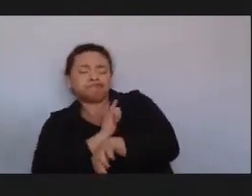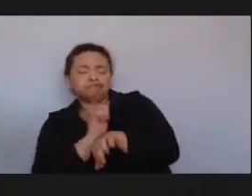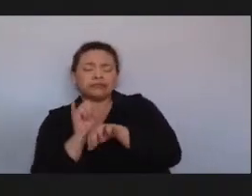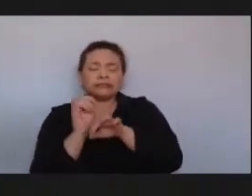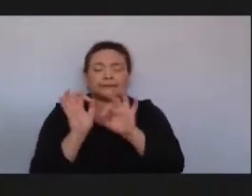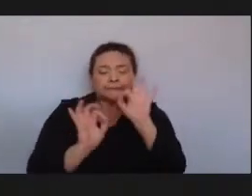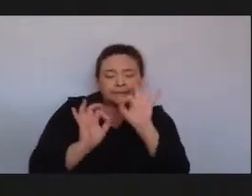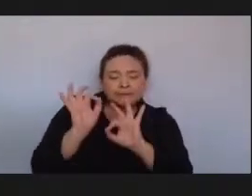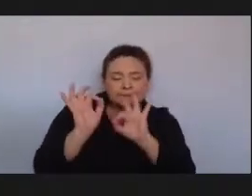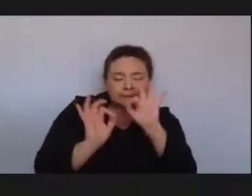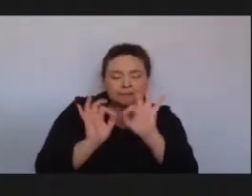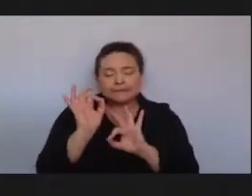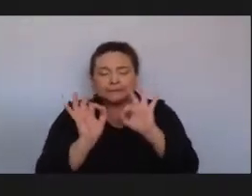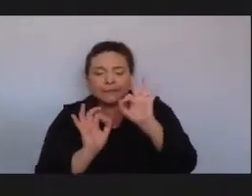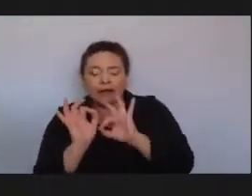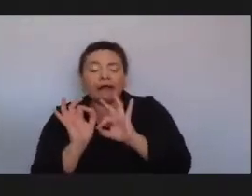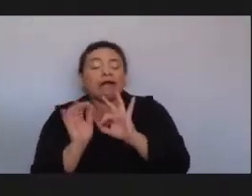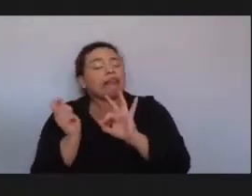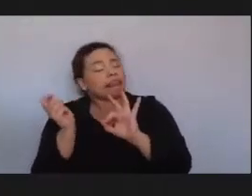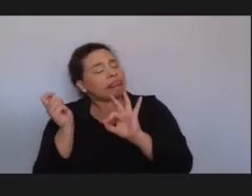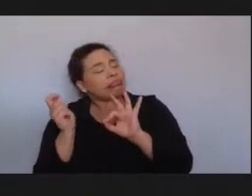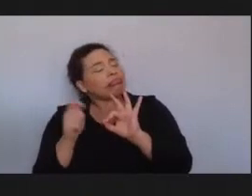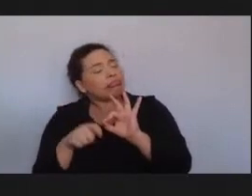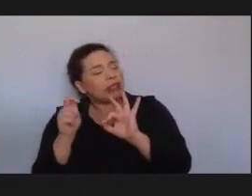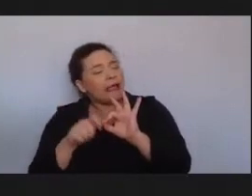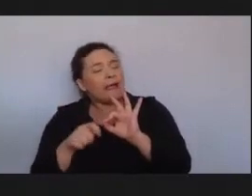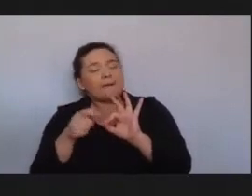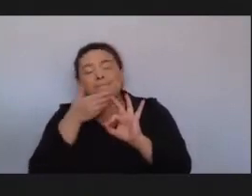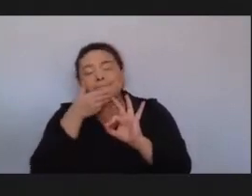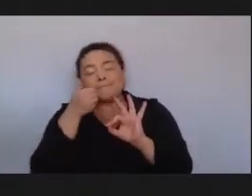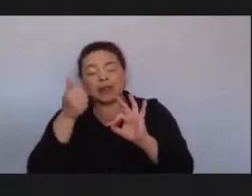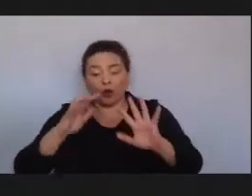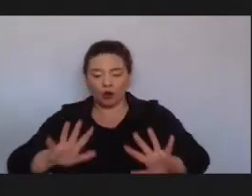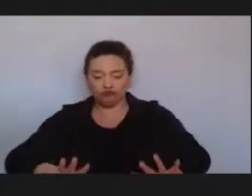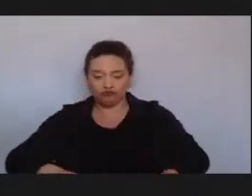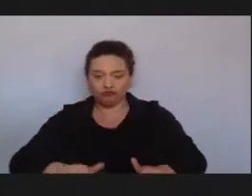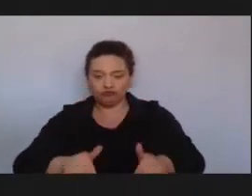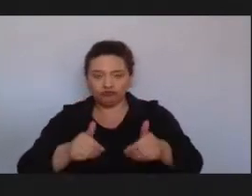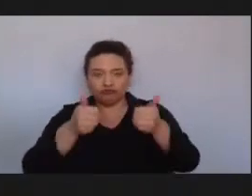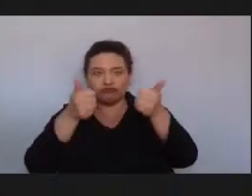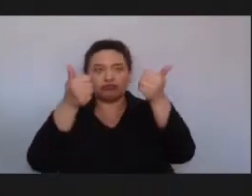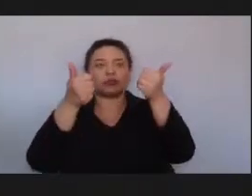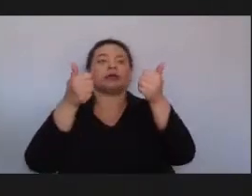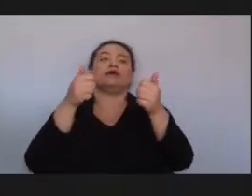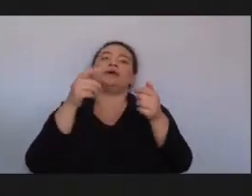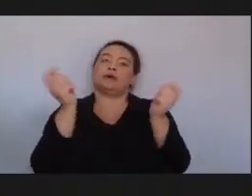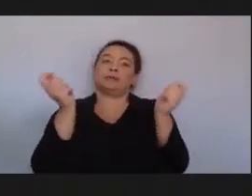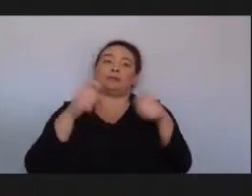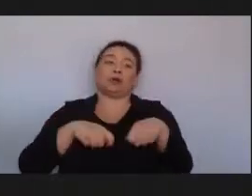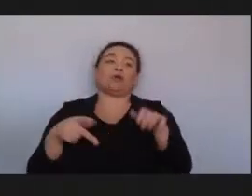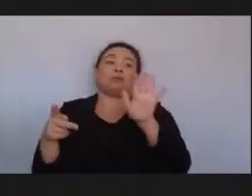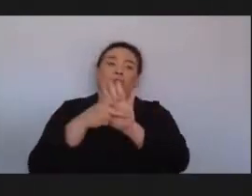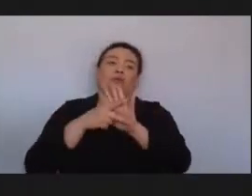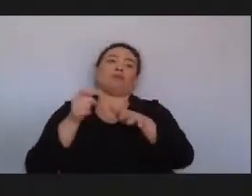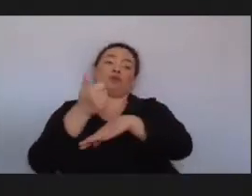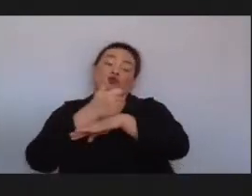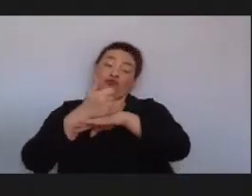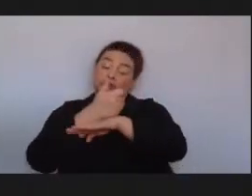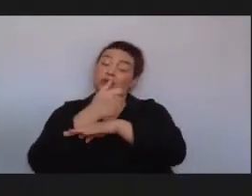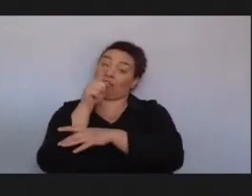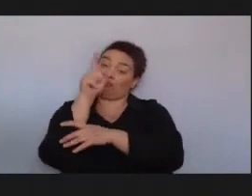that's what we're doing today. I'm going to start by looking at some statements about professional